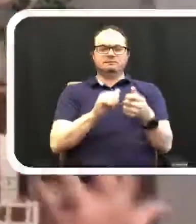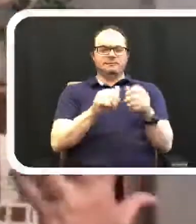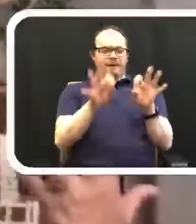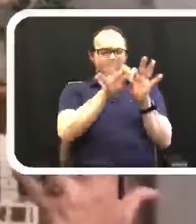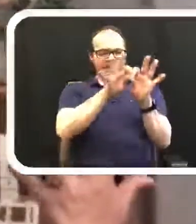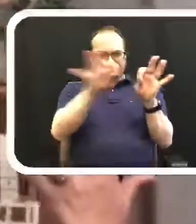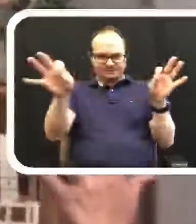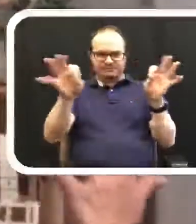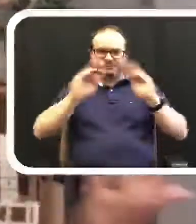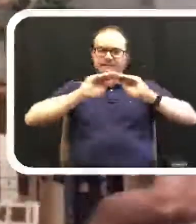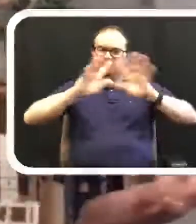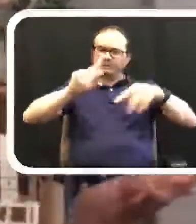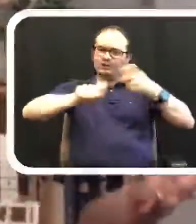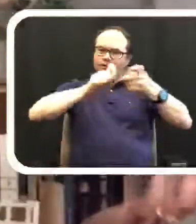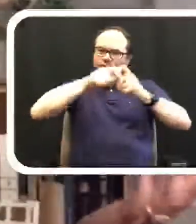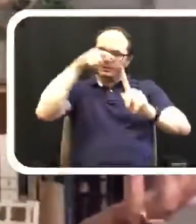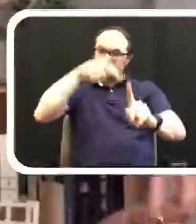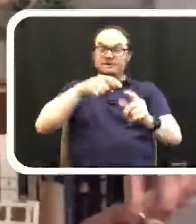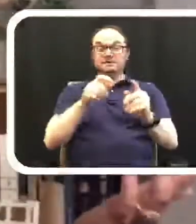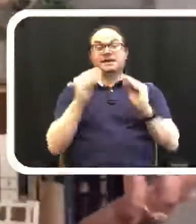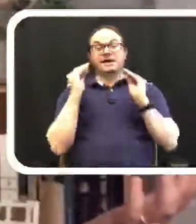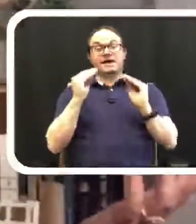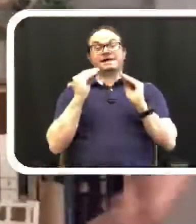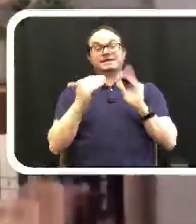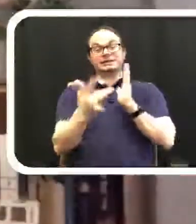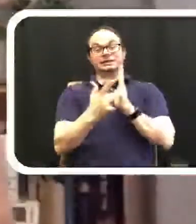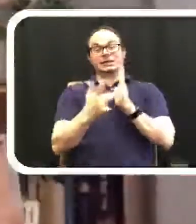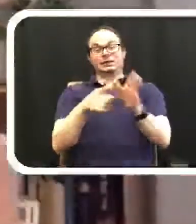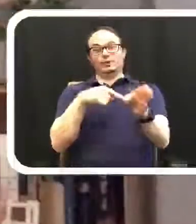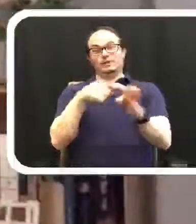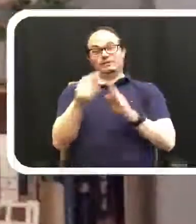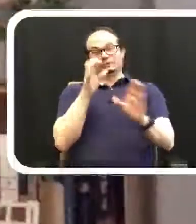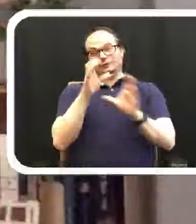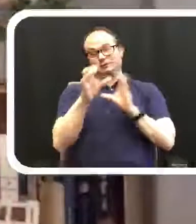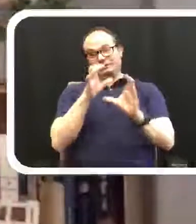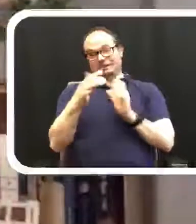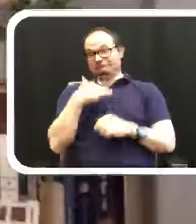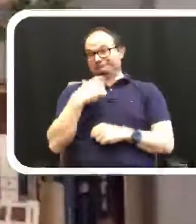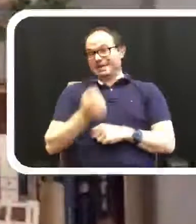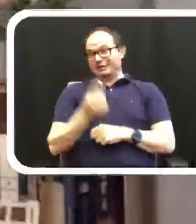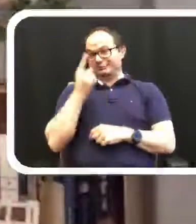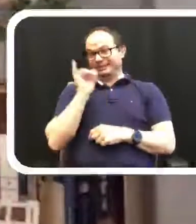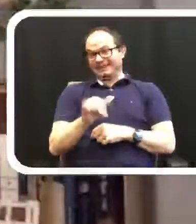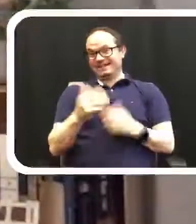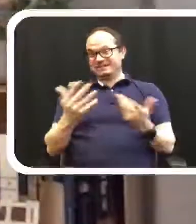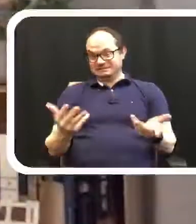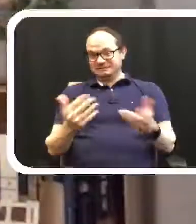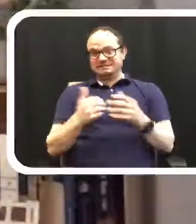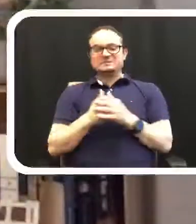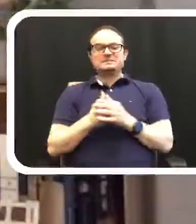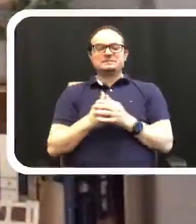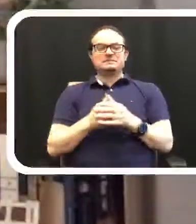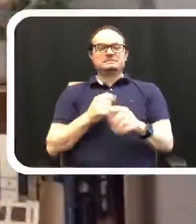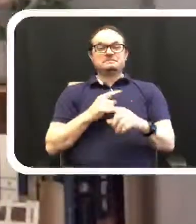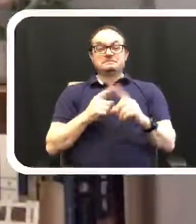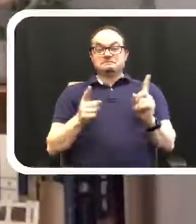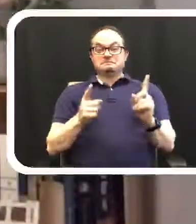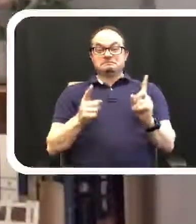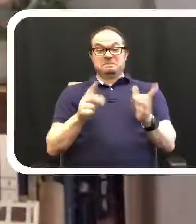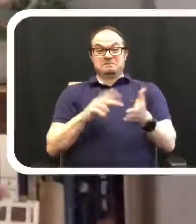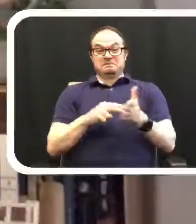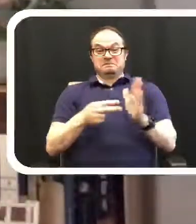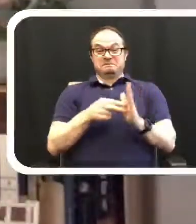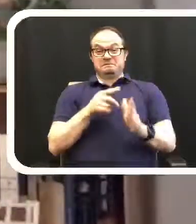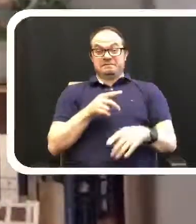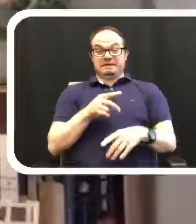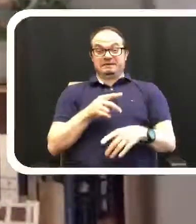clear and concise. I teach technical and professional communication. I understand this, but it doesn't mean that you don't have